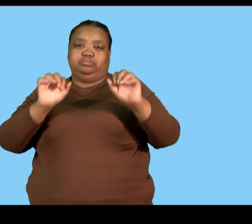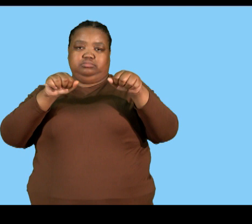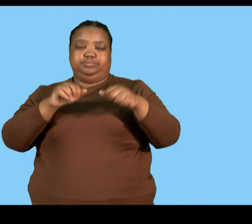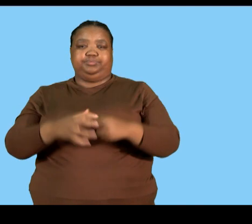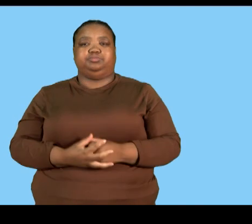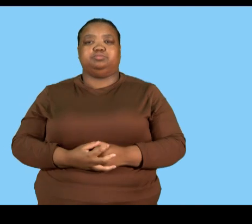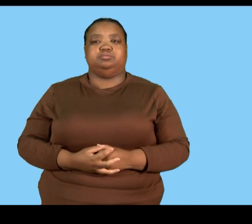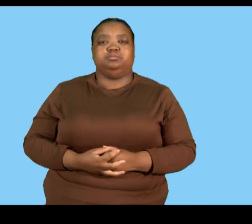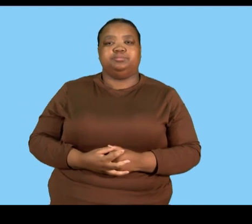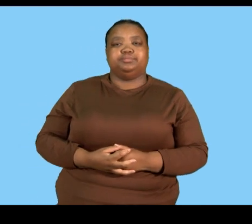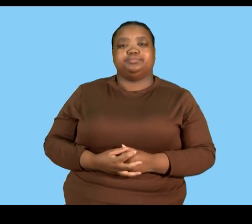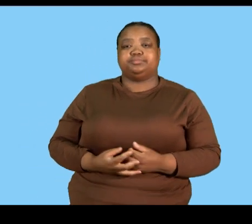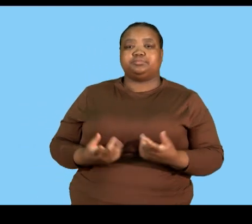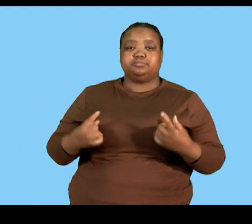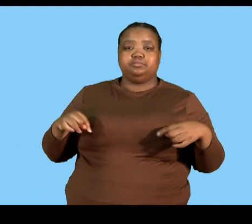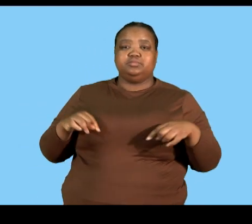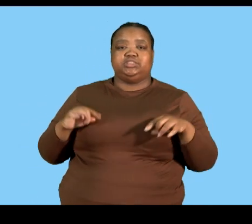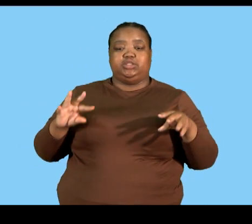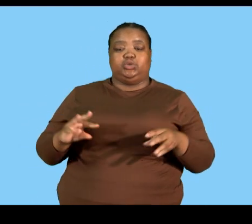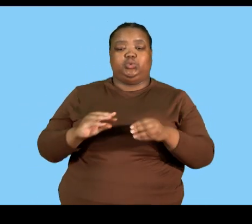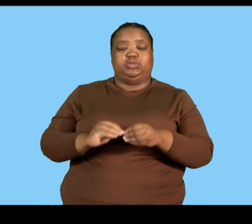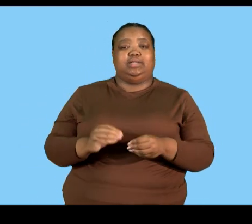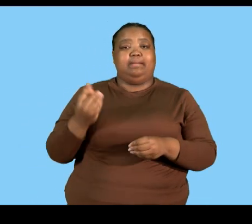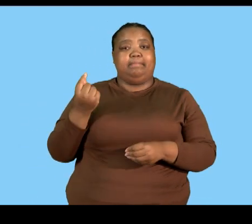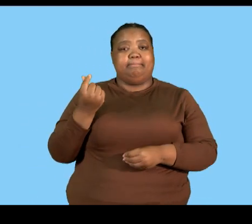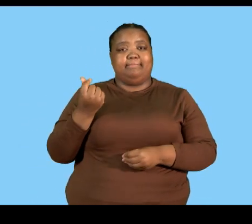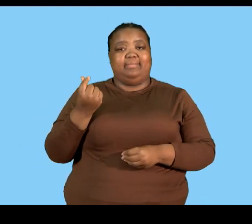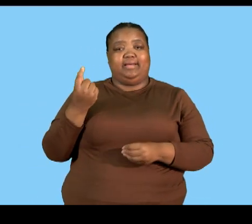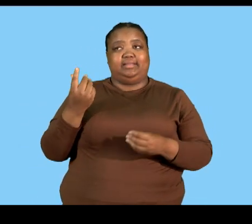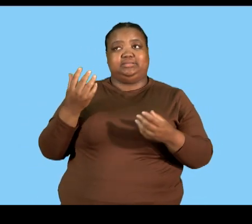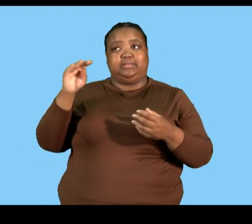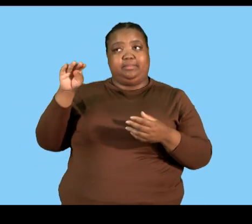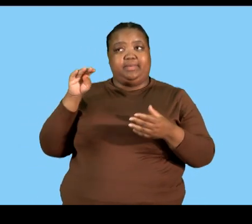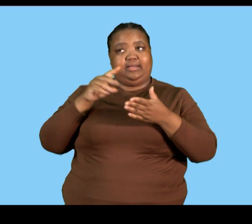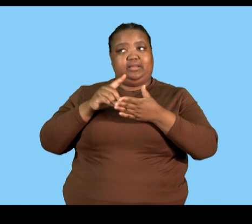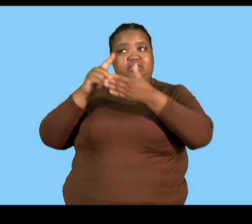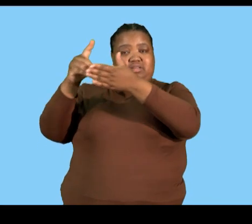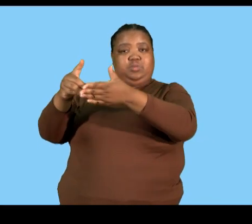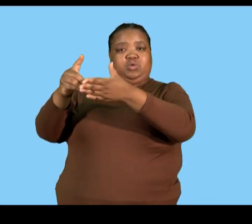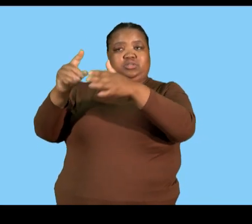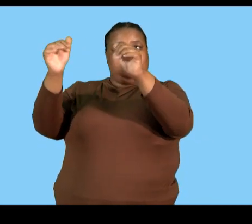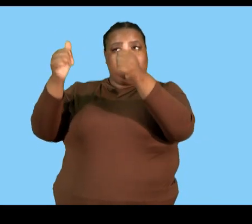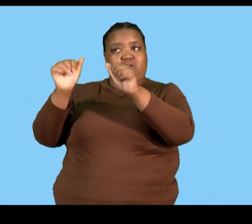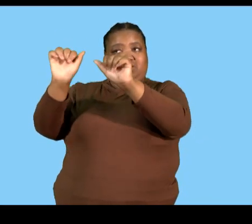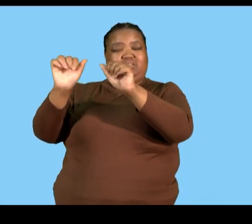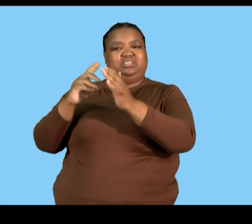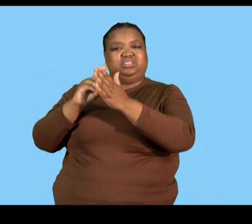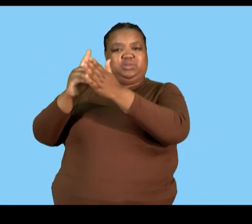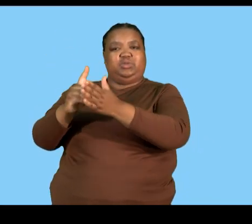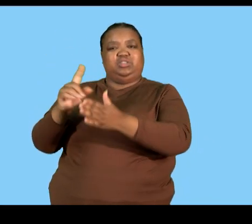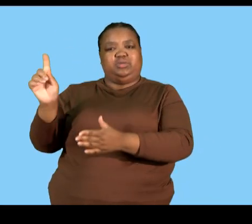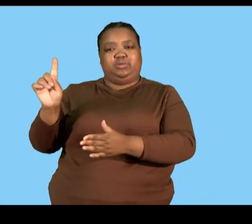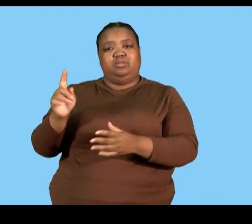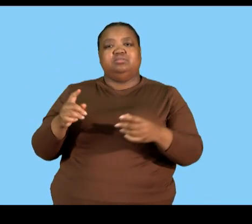3,211. We are here in order for us to find the total amount that was deposited into this